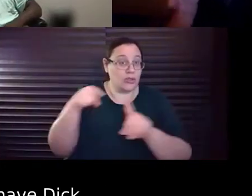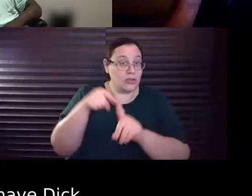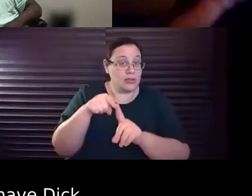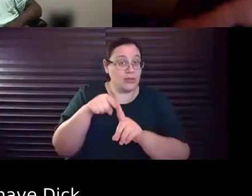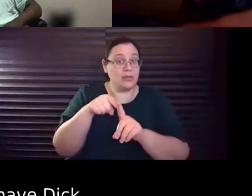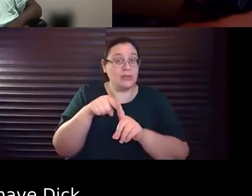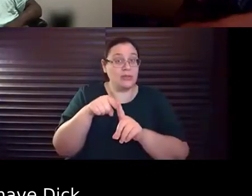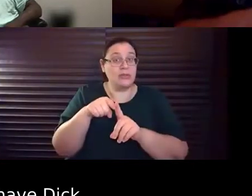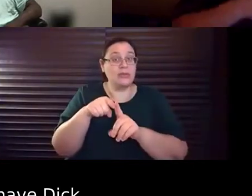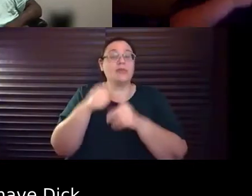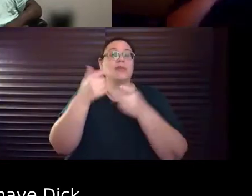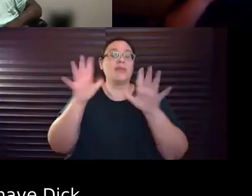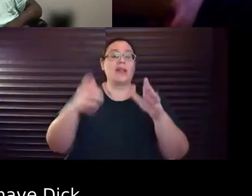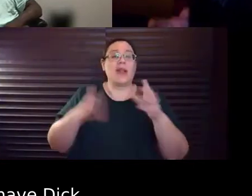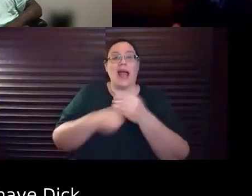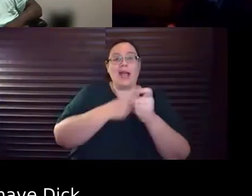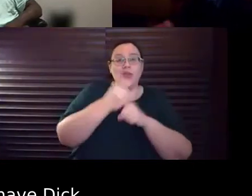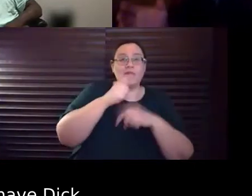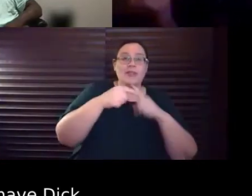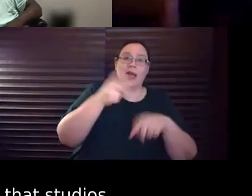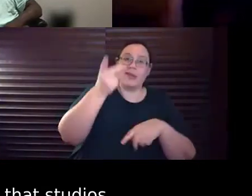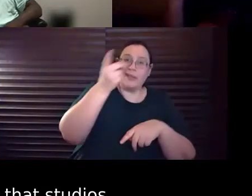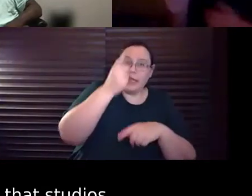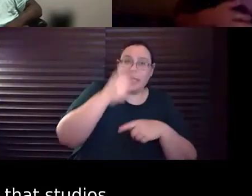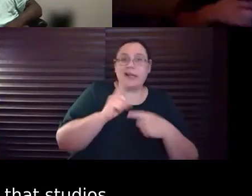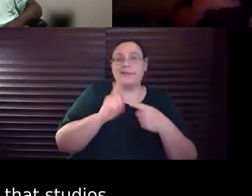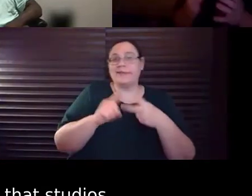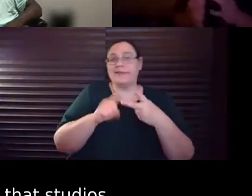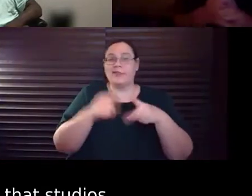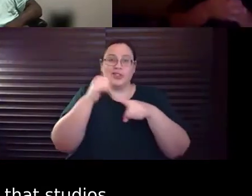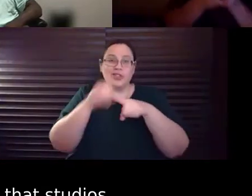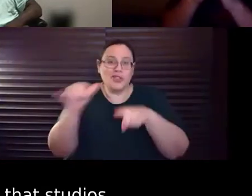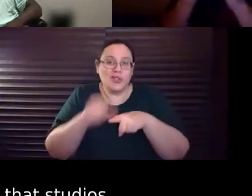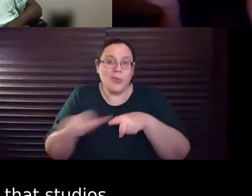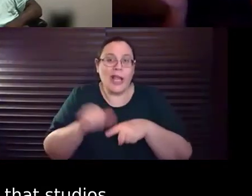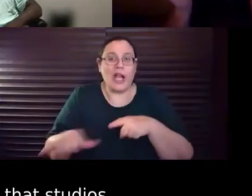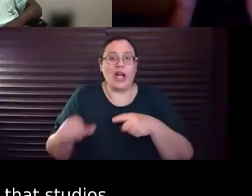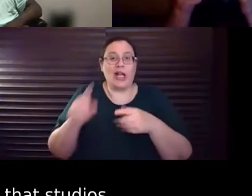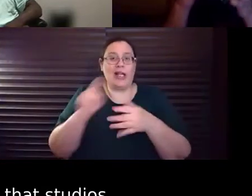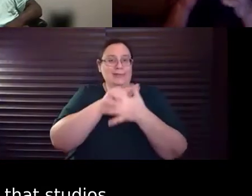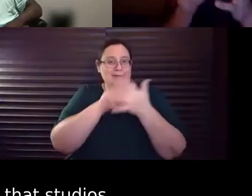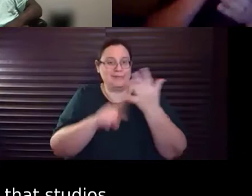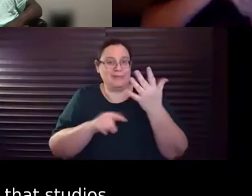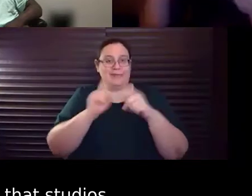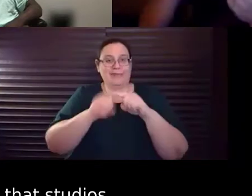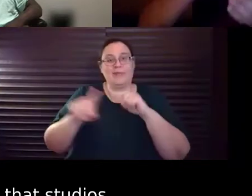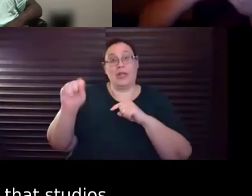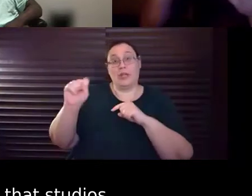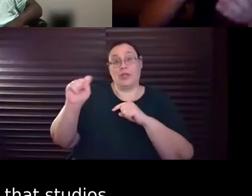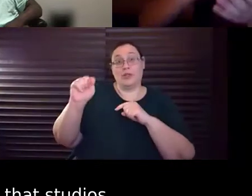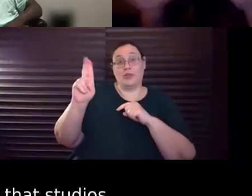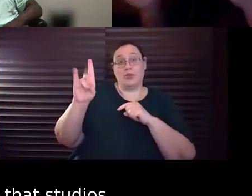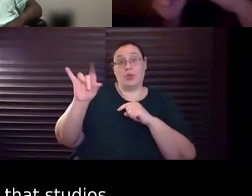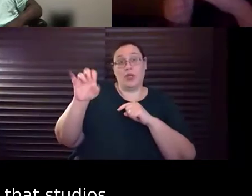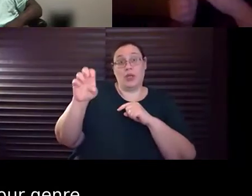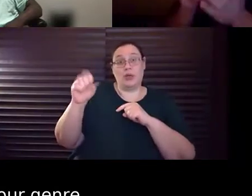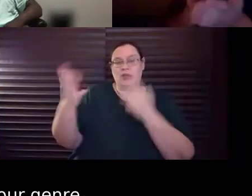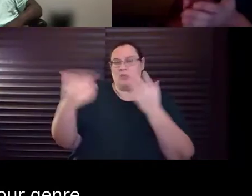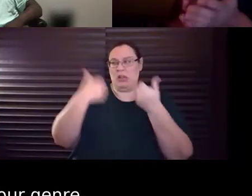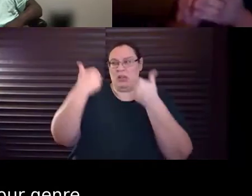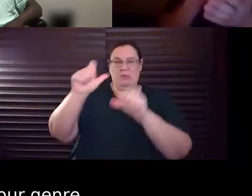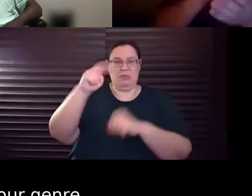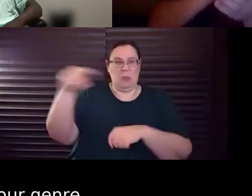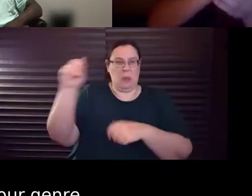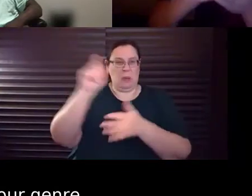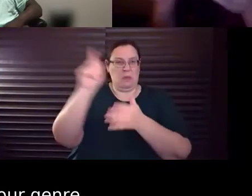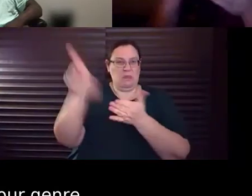you have dick jokes and you have swearing, like all the things that like studios would say, like, nope, nope, nope. Consider